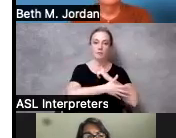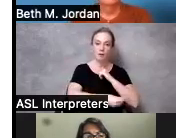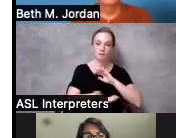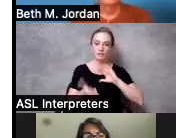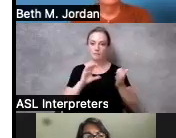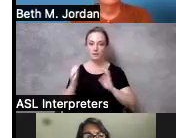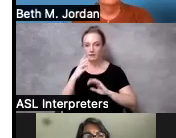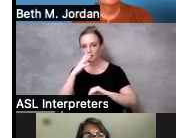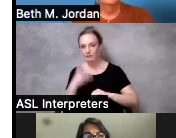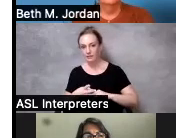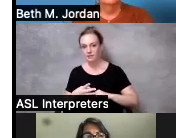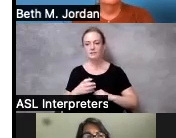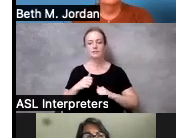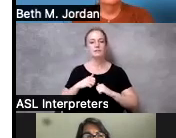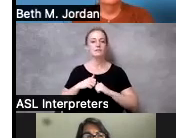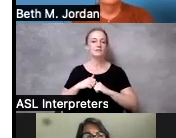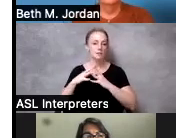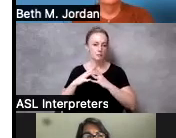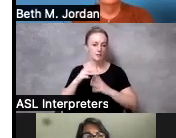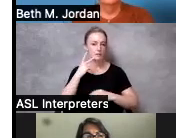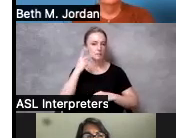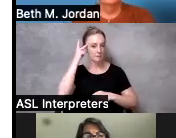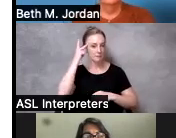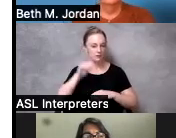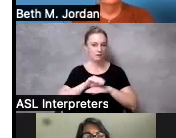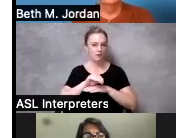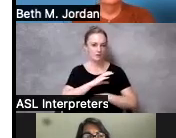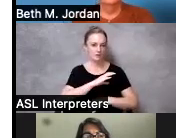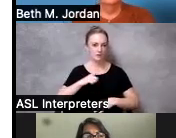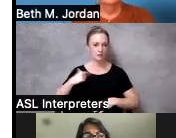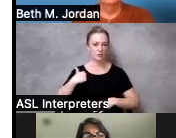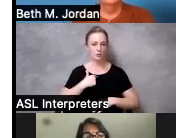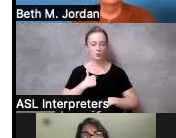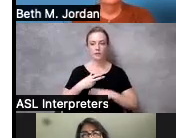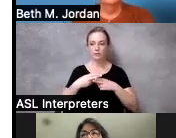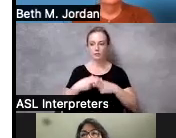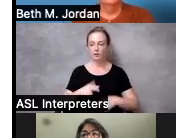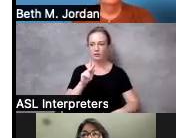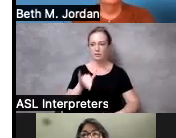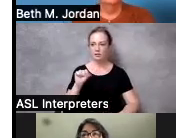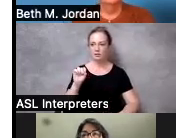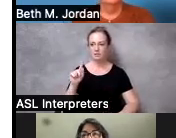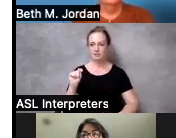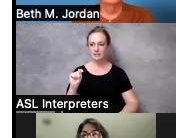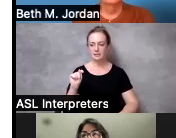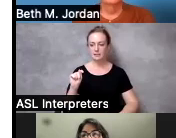parent advisory council, which we call Kentucky Seat. And next